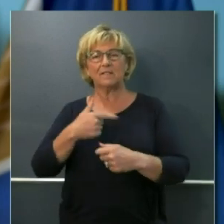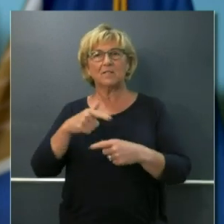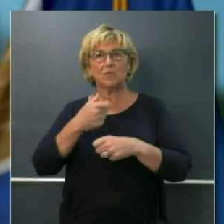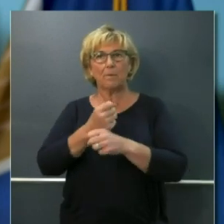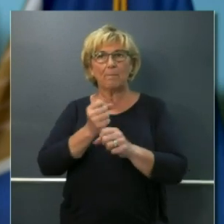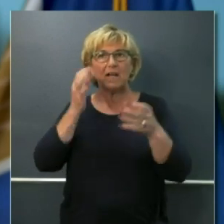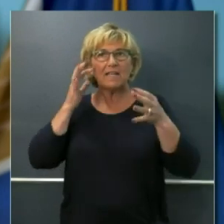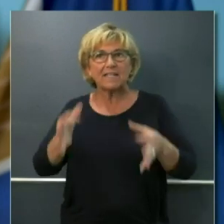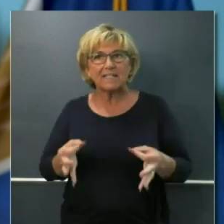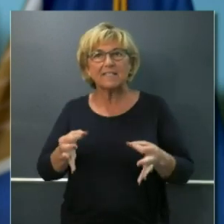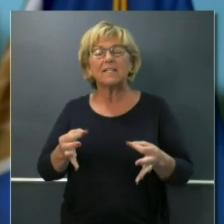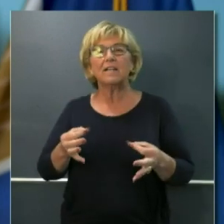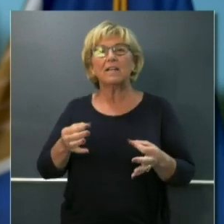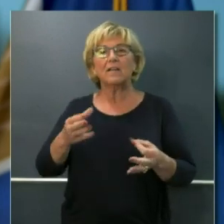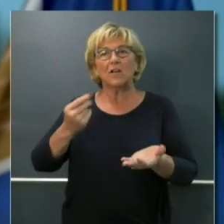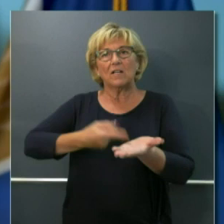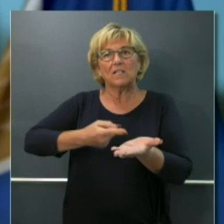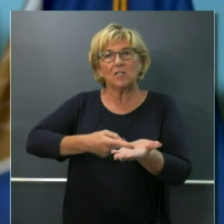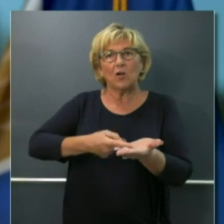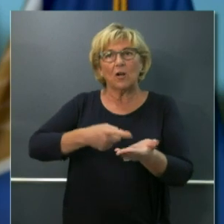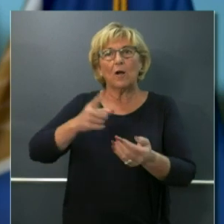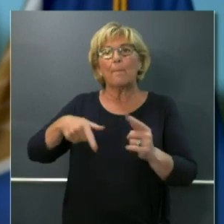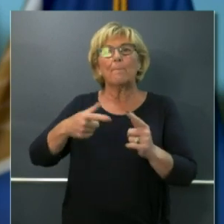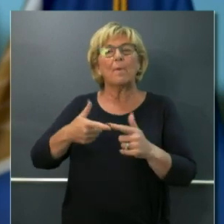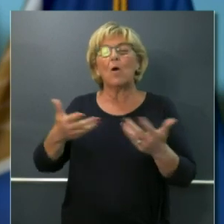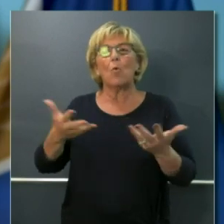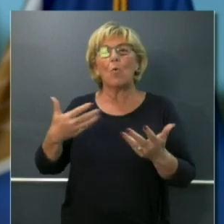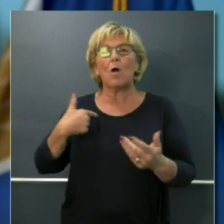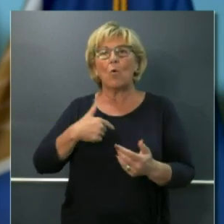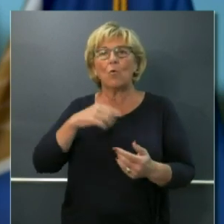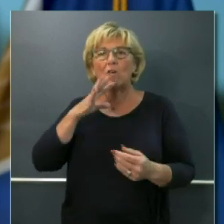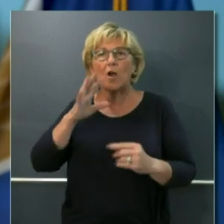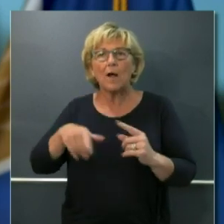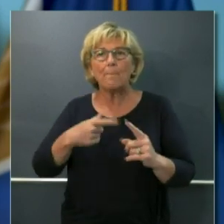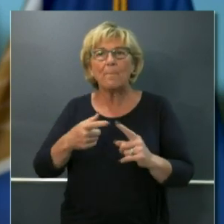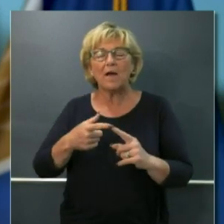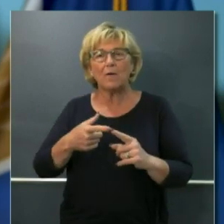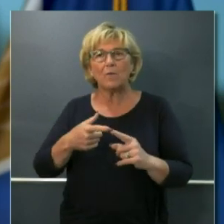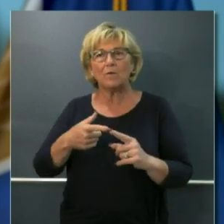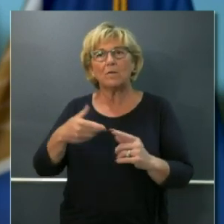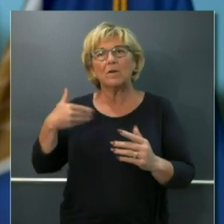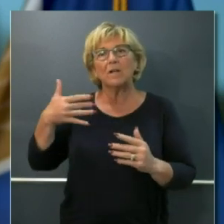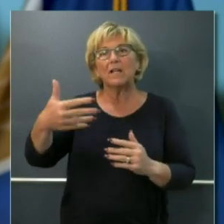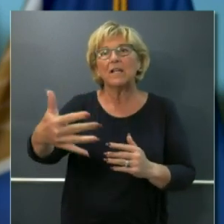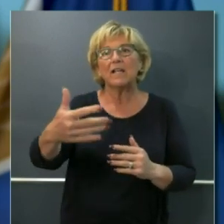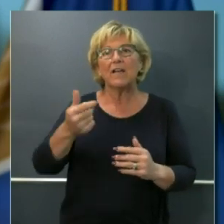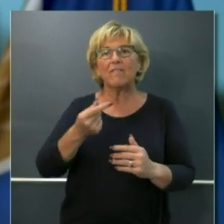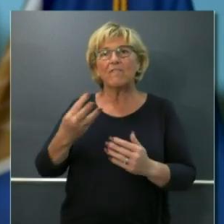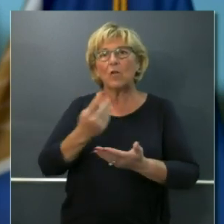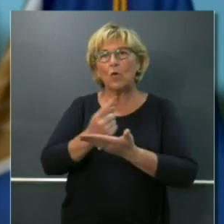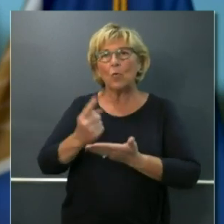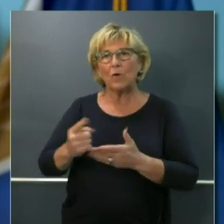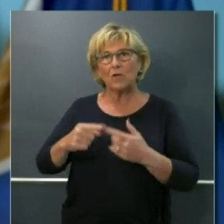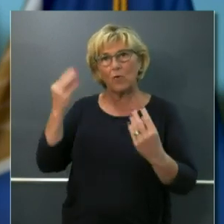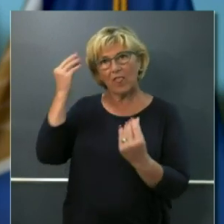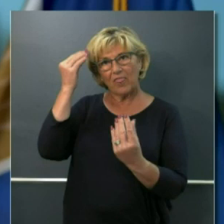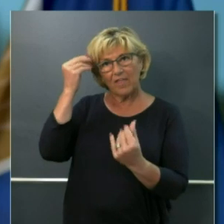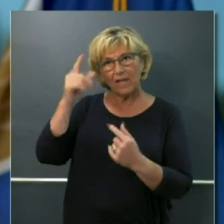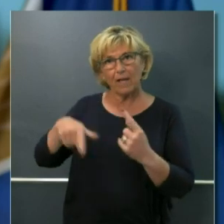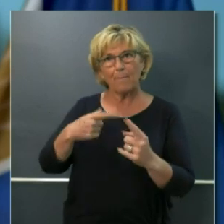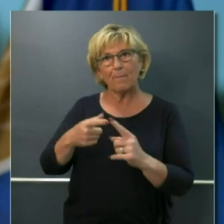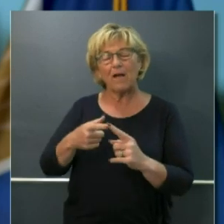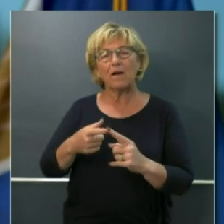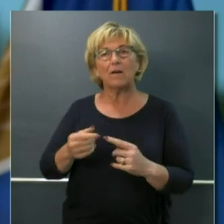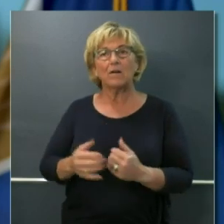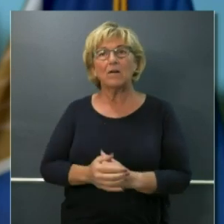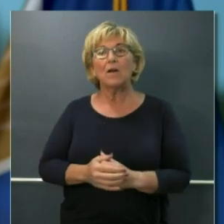today. So let's talk specifically about what we're talking about over the course of the next few weeks to think about and to consider, and